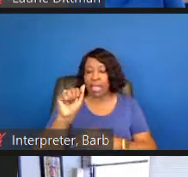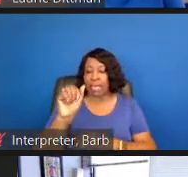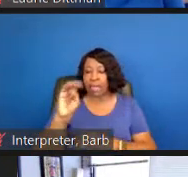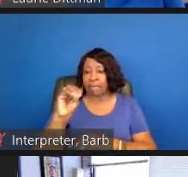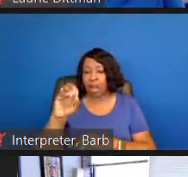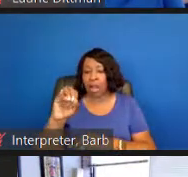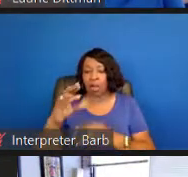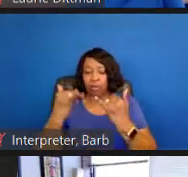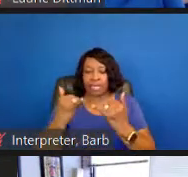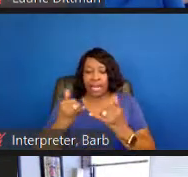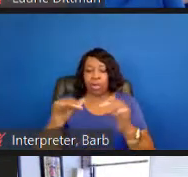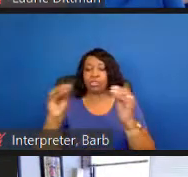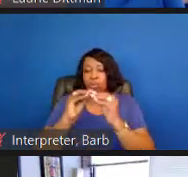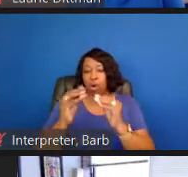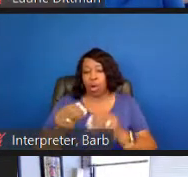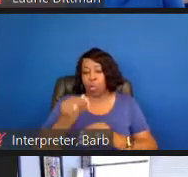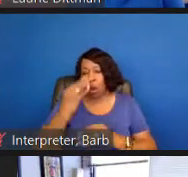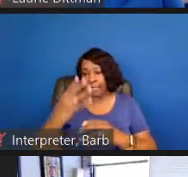white.